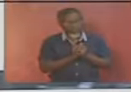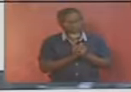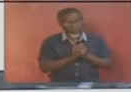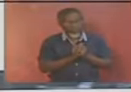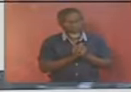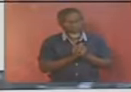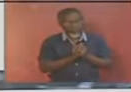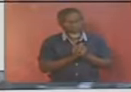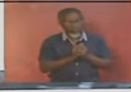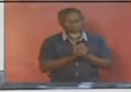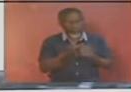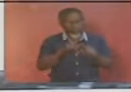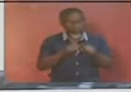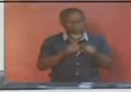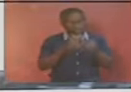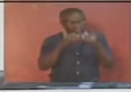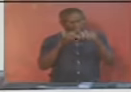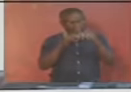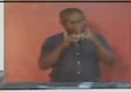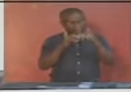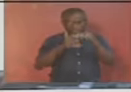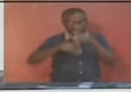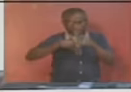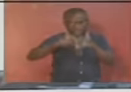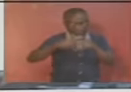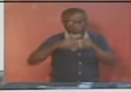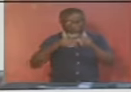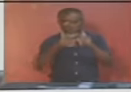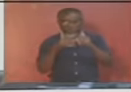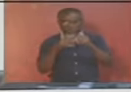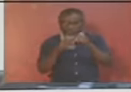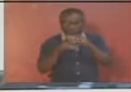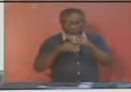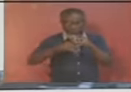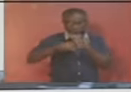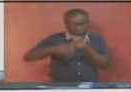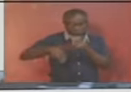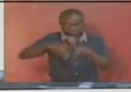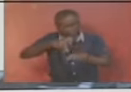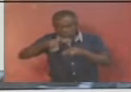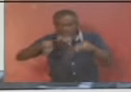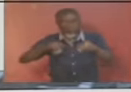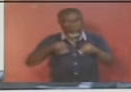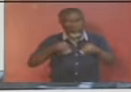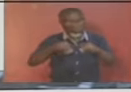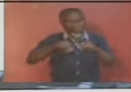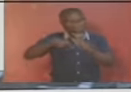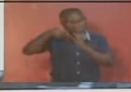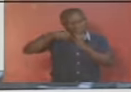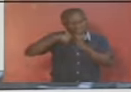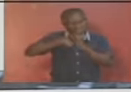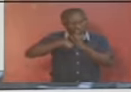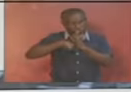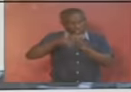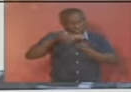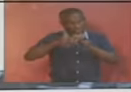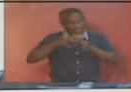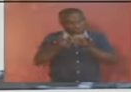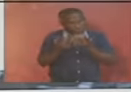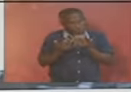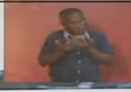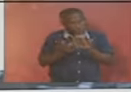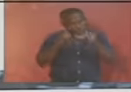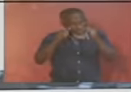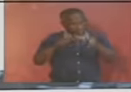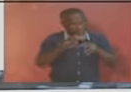don't pass illness on to others once they have been diagnosed. If you have not been diagnosed and you happen to be asymptomatically